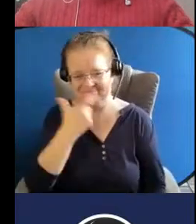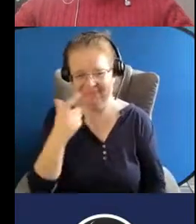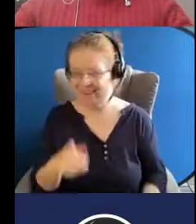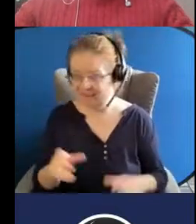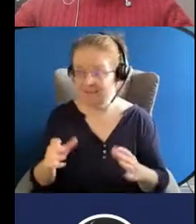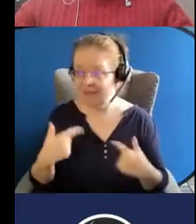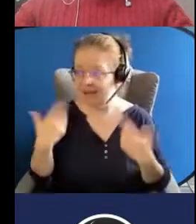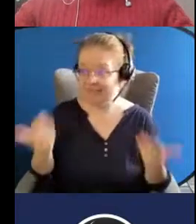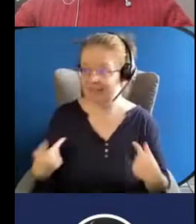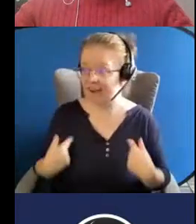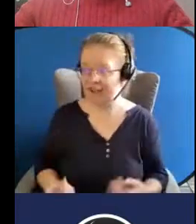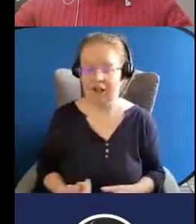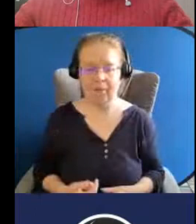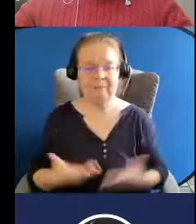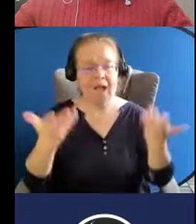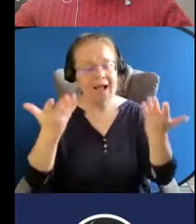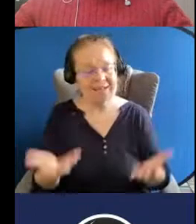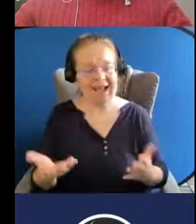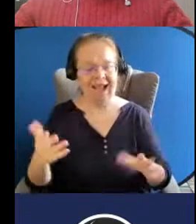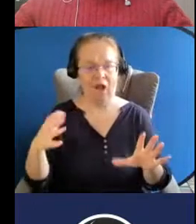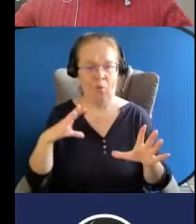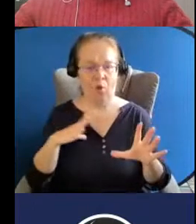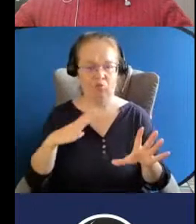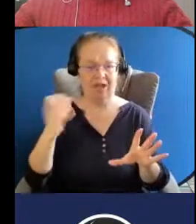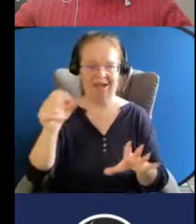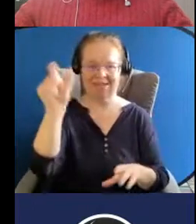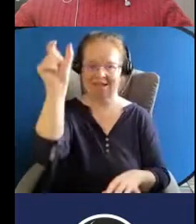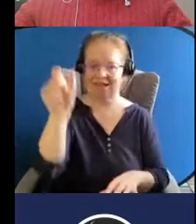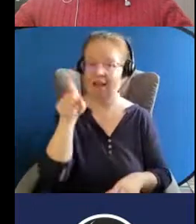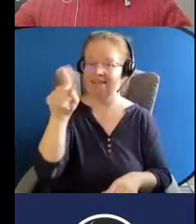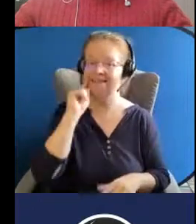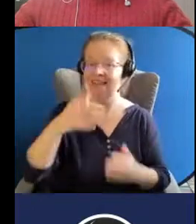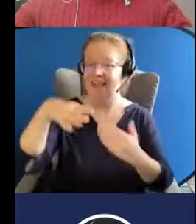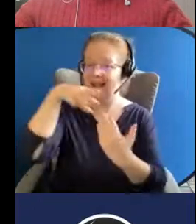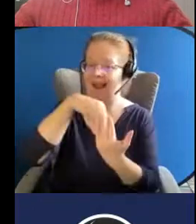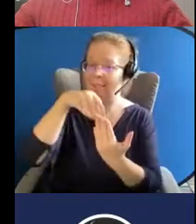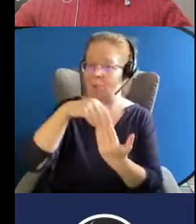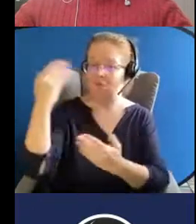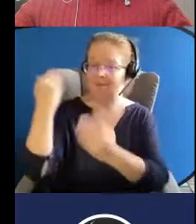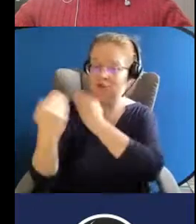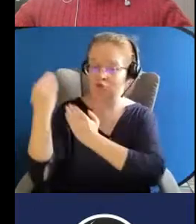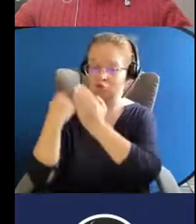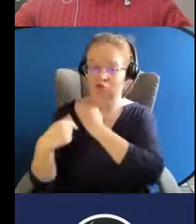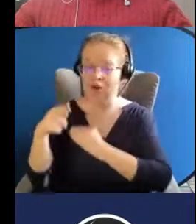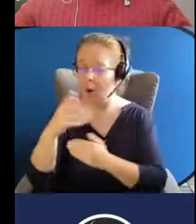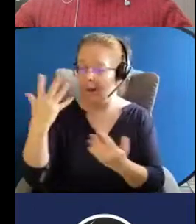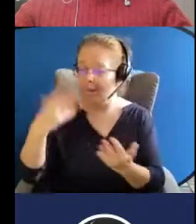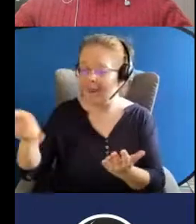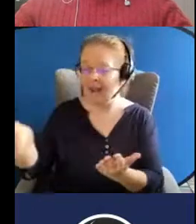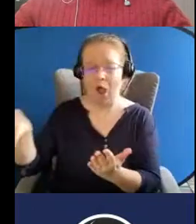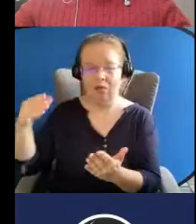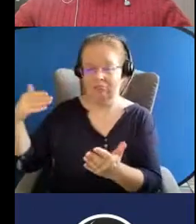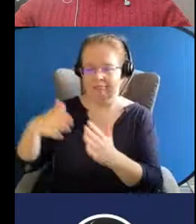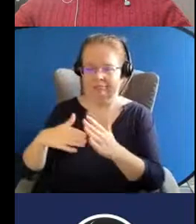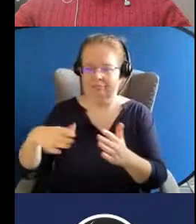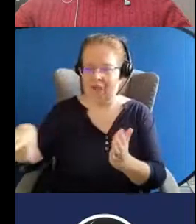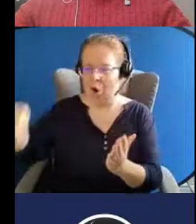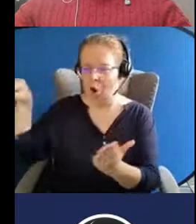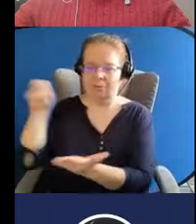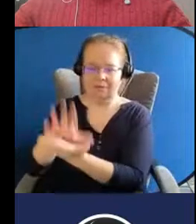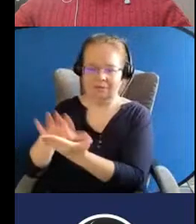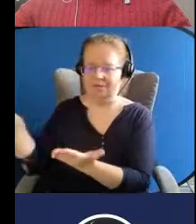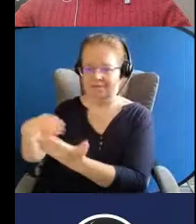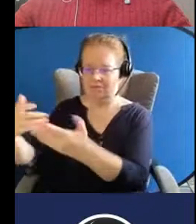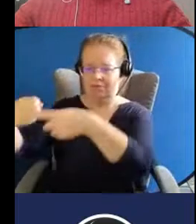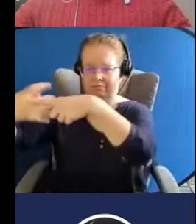you. But now that it's in the touch keyboard, people know that clipboard history exists, right? And so you'll see all the things you've copied through a day and then paste them in.